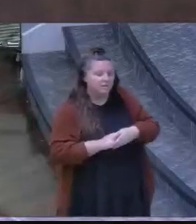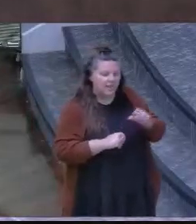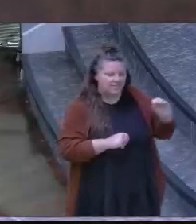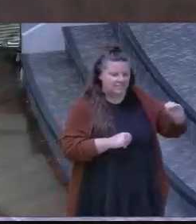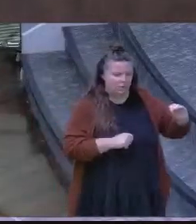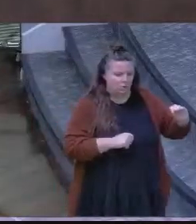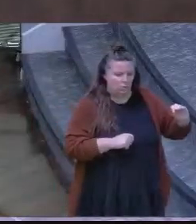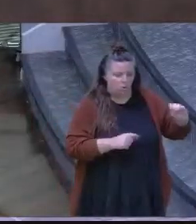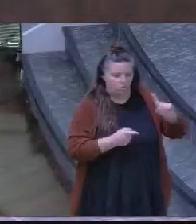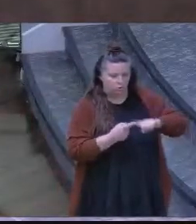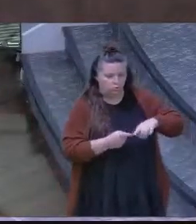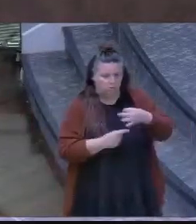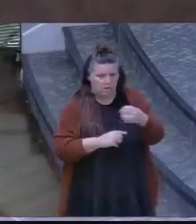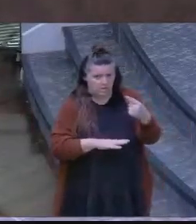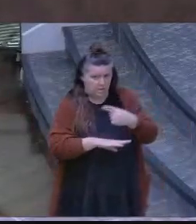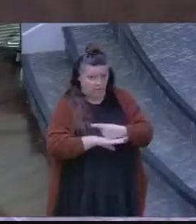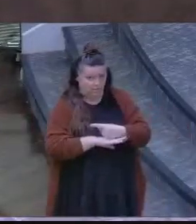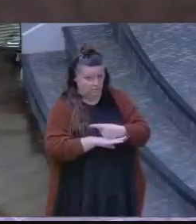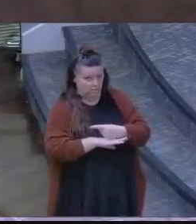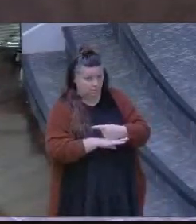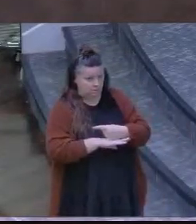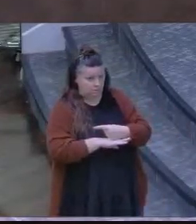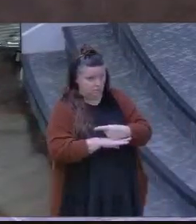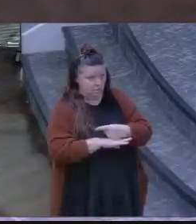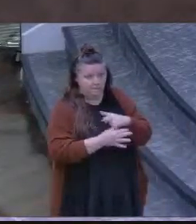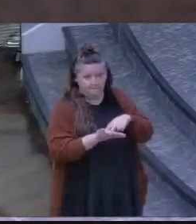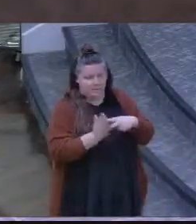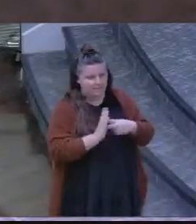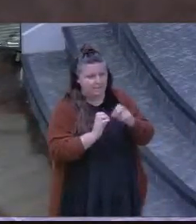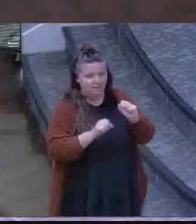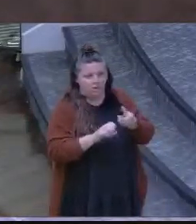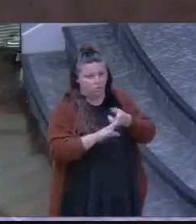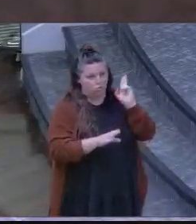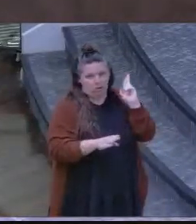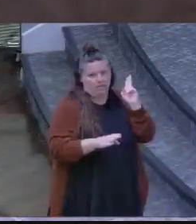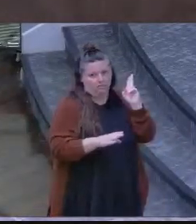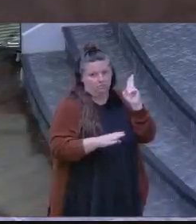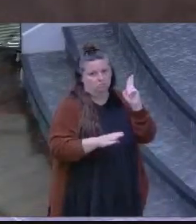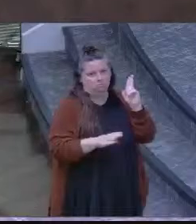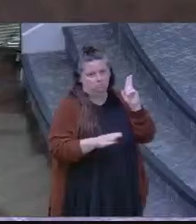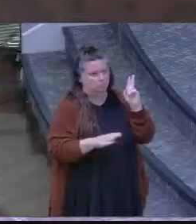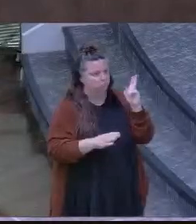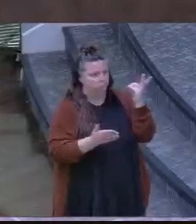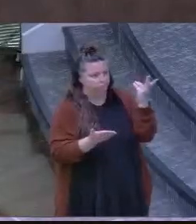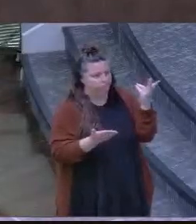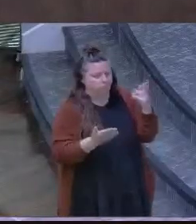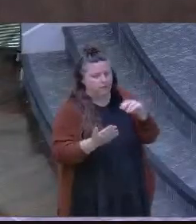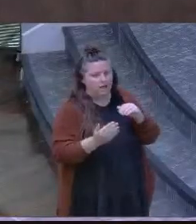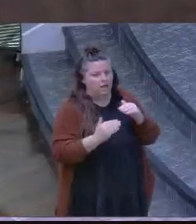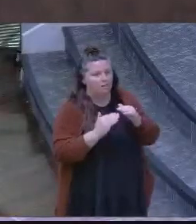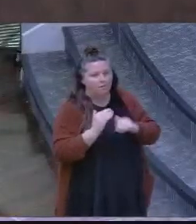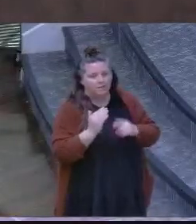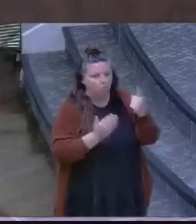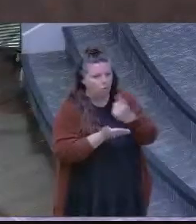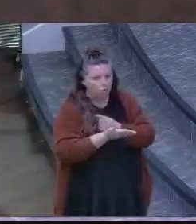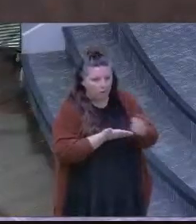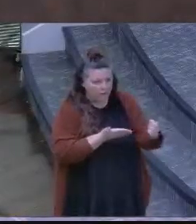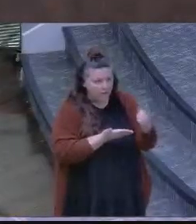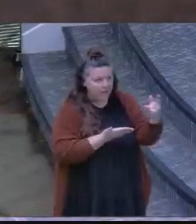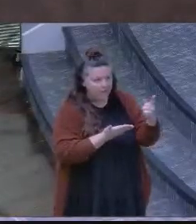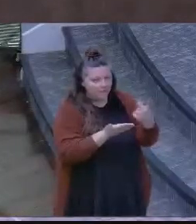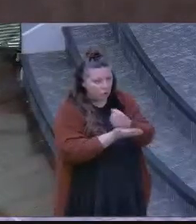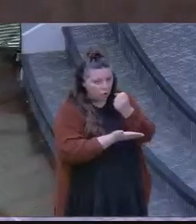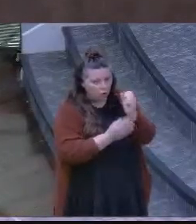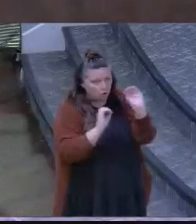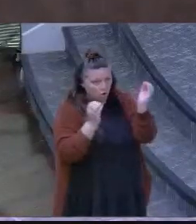could be hired, then they could leave within a week, having earned no days, and then we would be